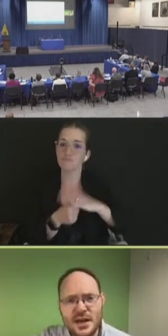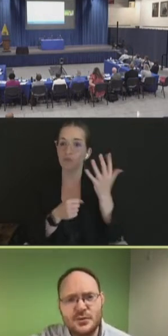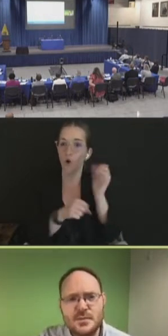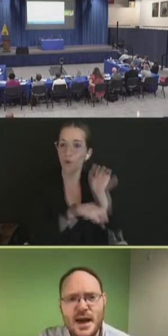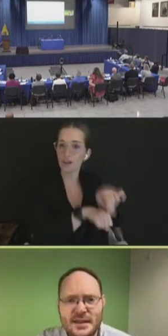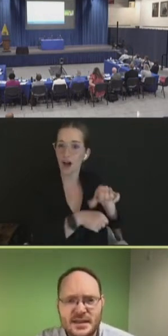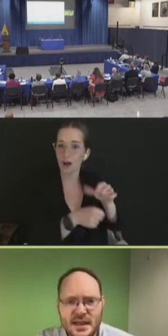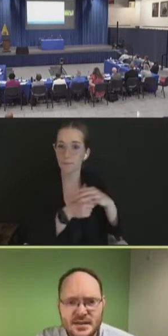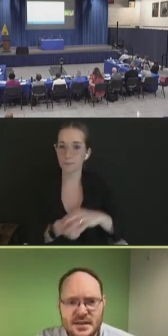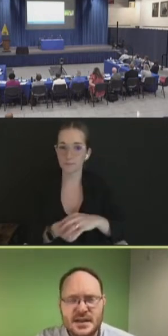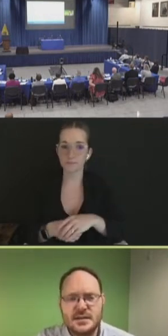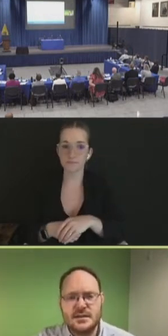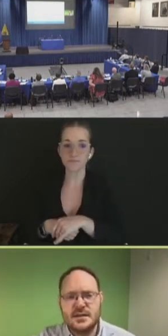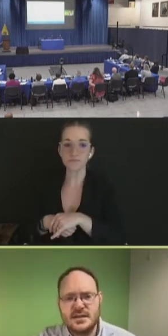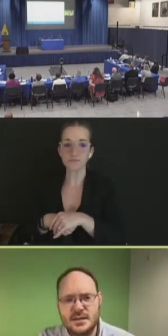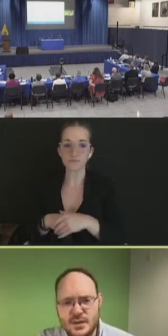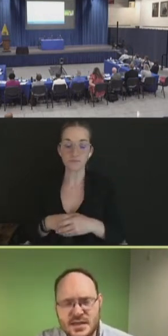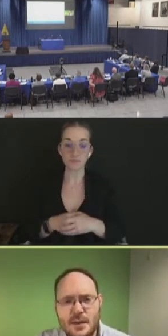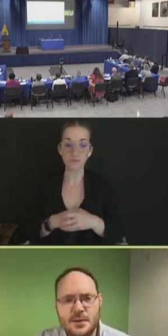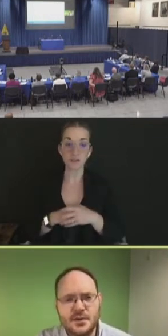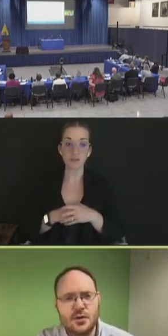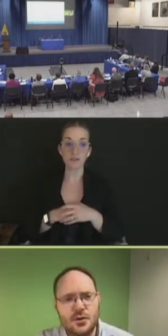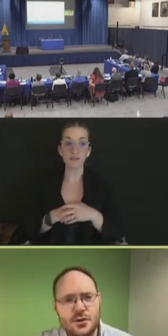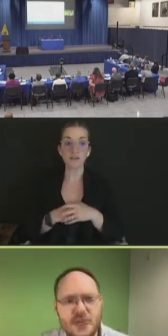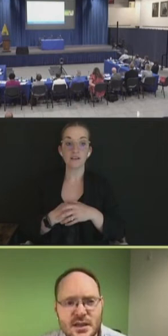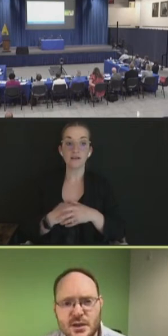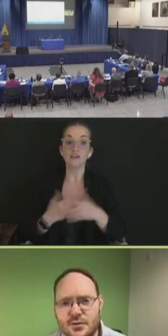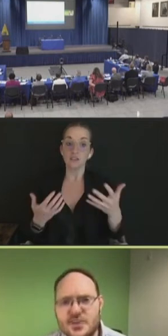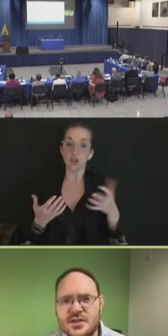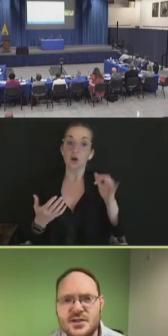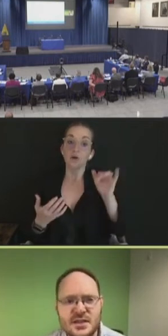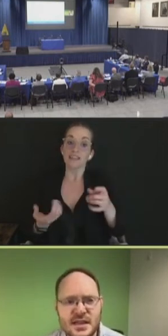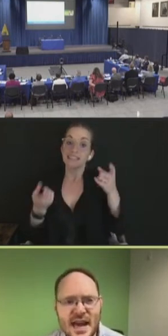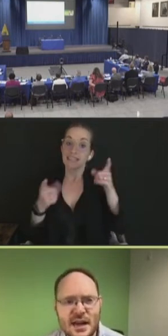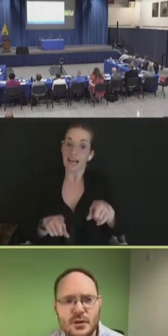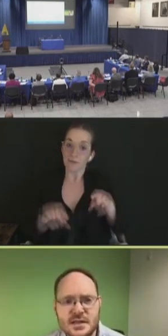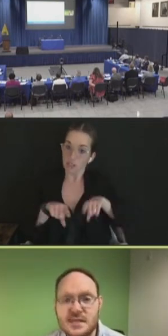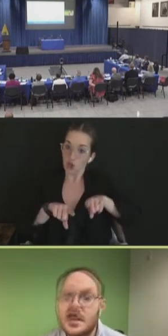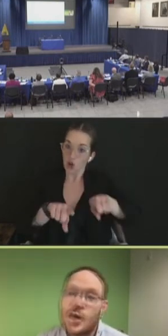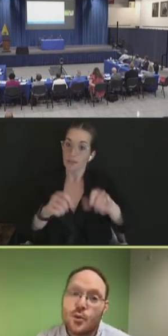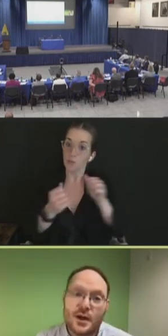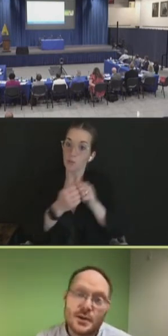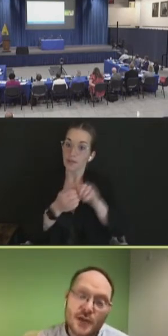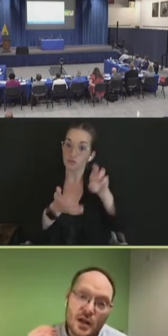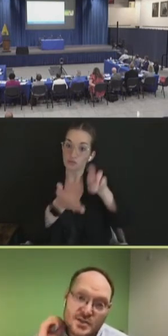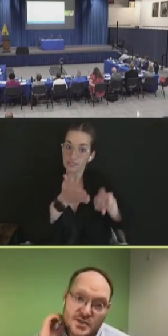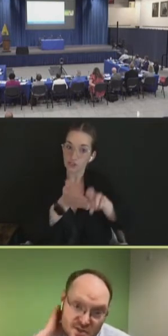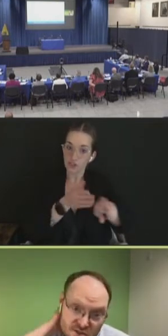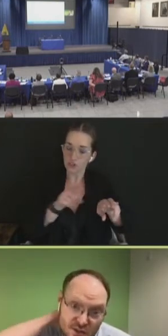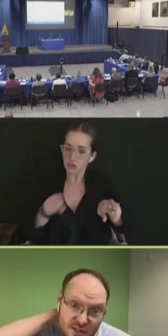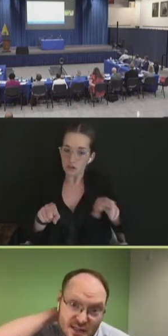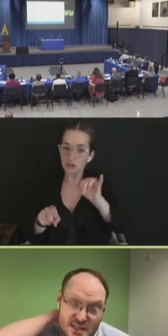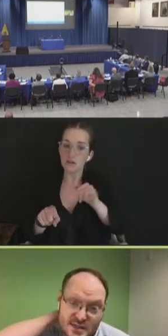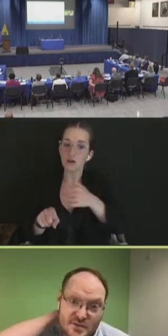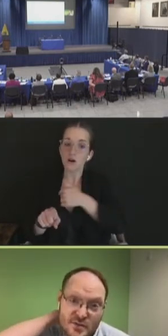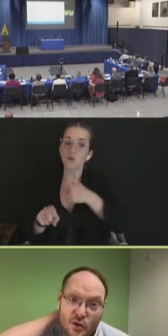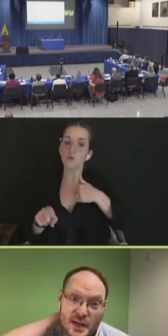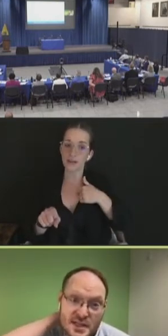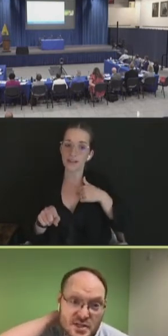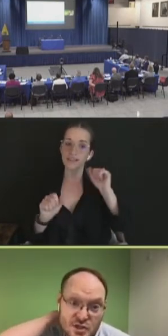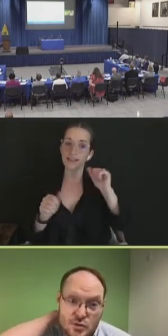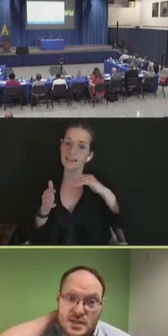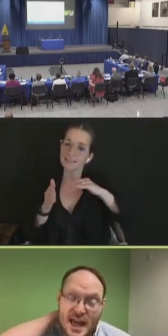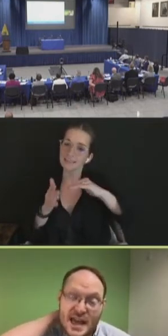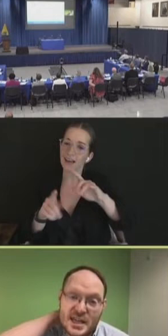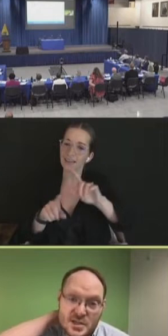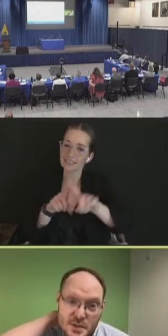go down this path, and this happened concurrently with the research in the animals, is we're able to also study these different